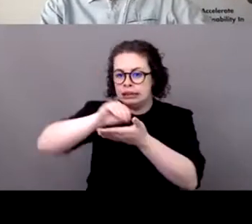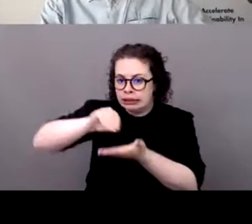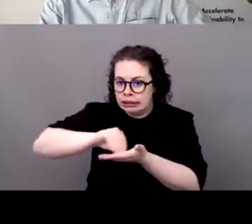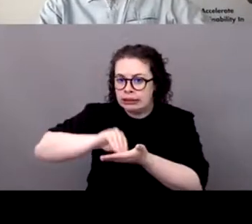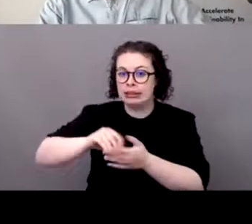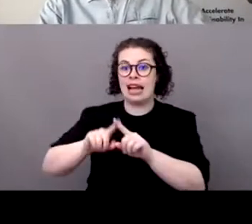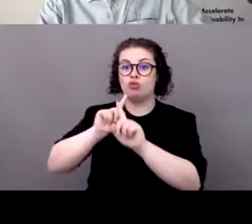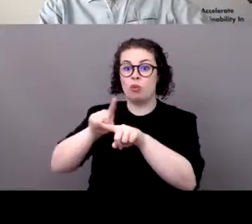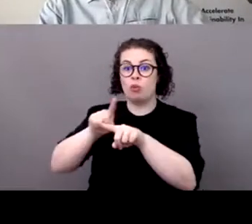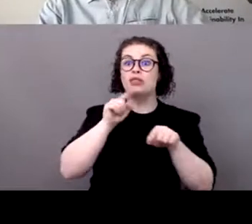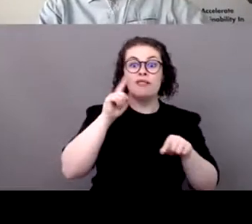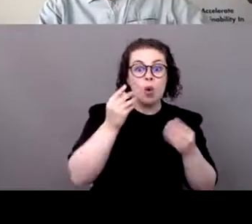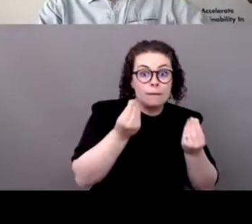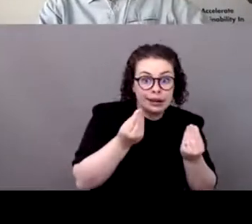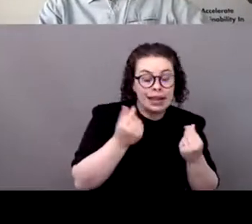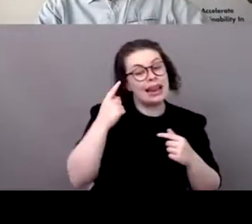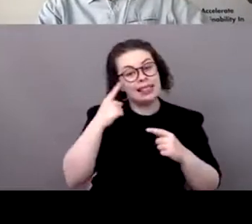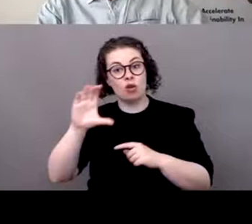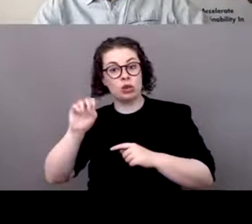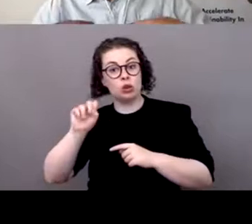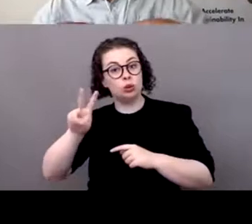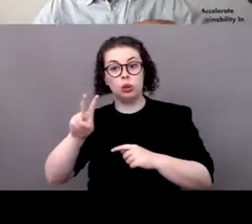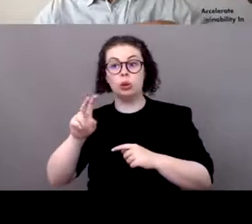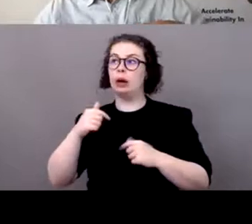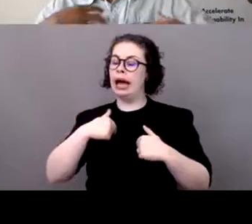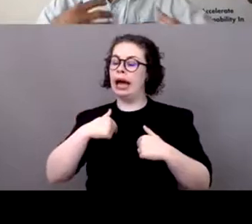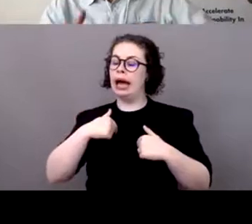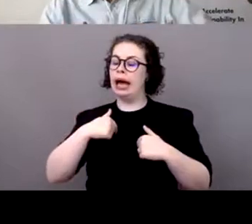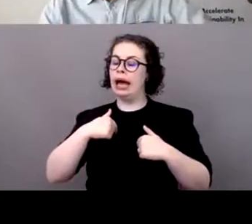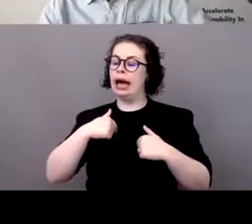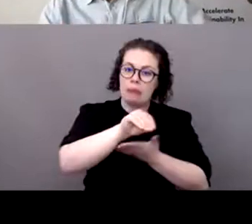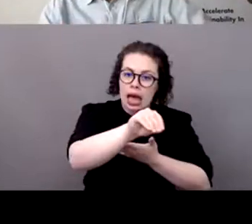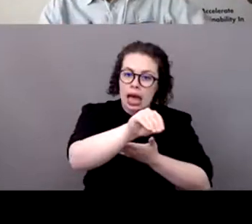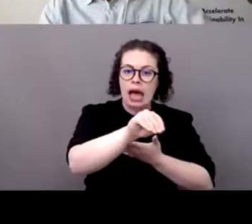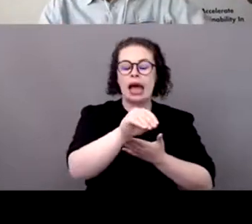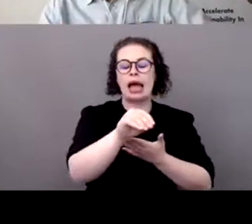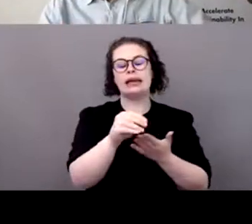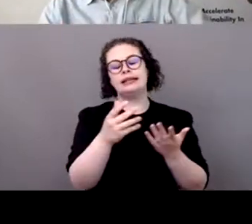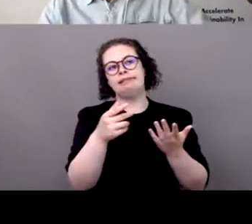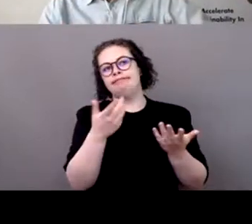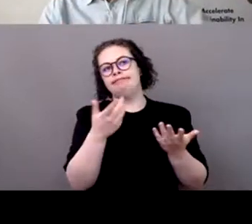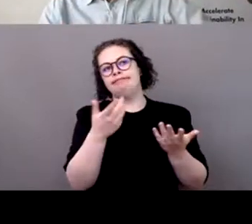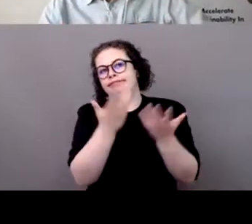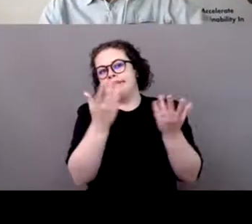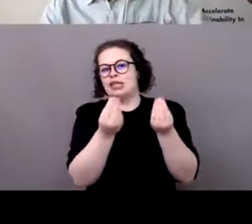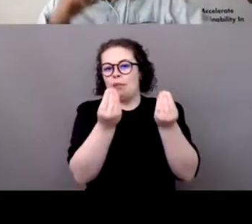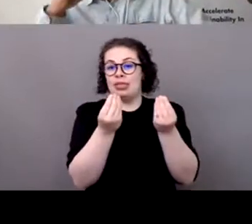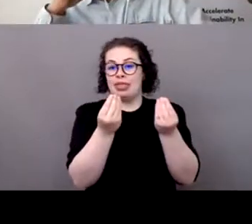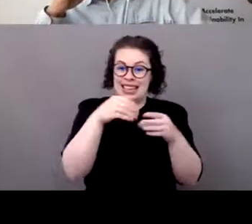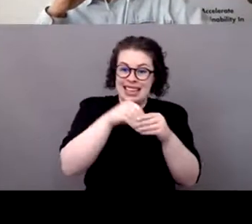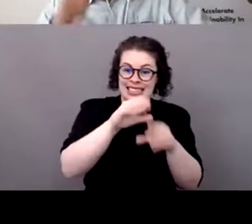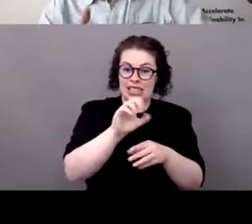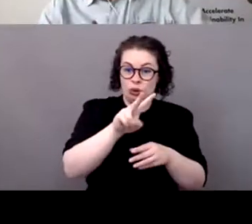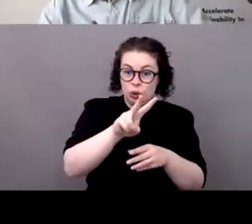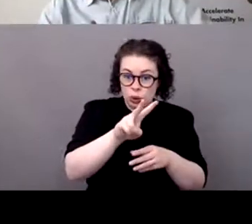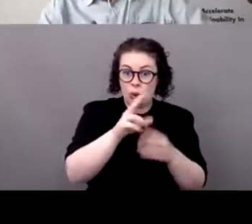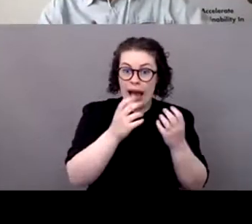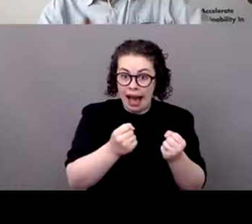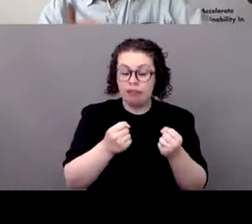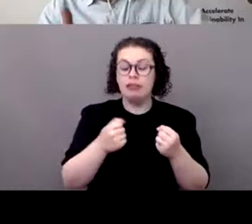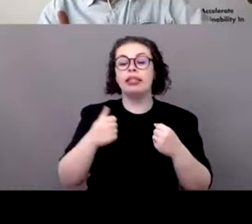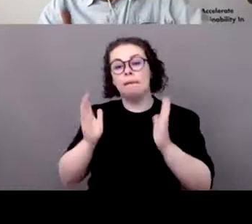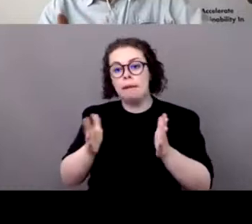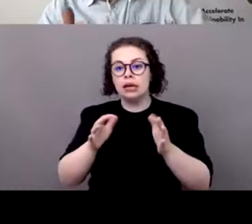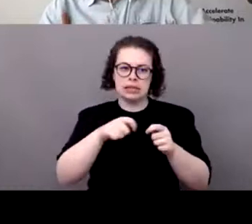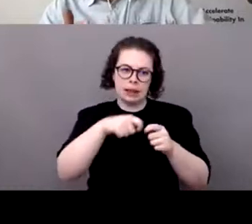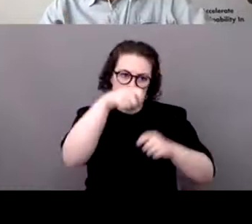that should be managed in a way, like in my opinion, like finances, financial resources. So that starts with measuring, which